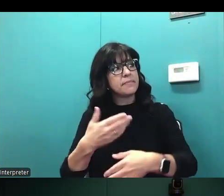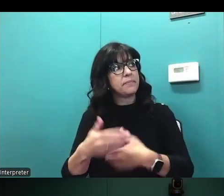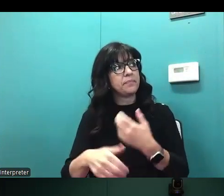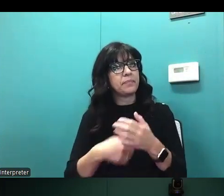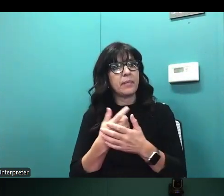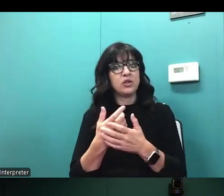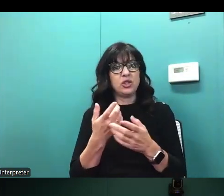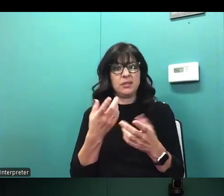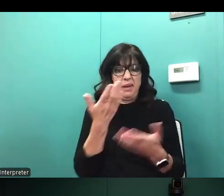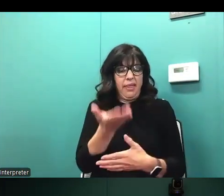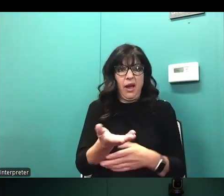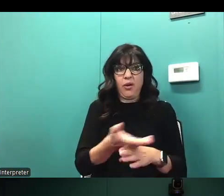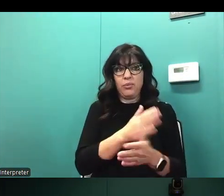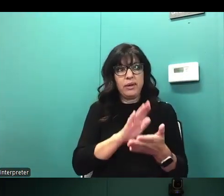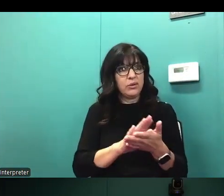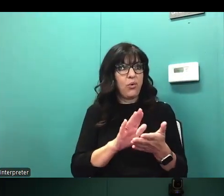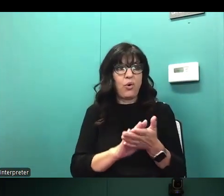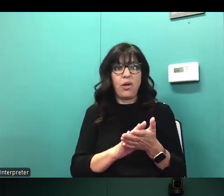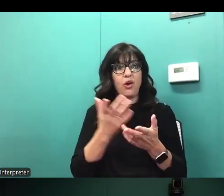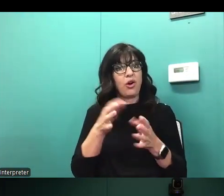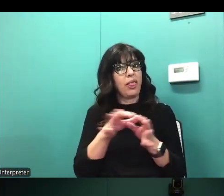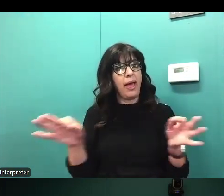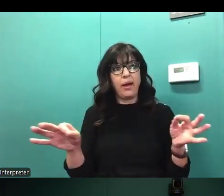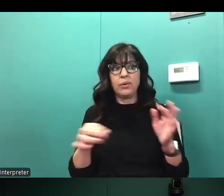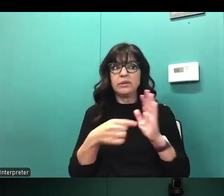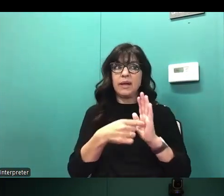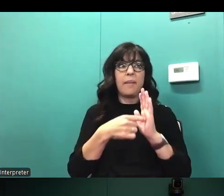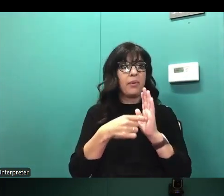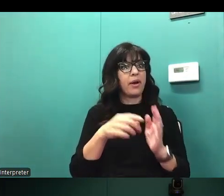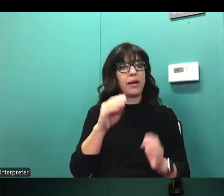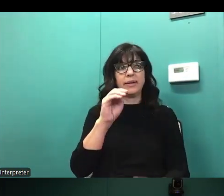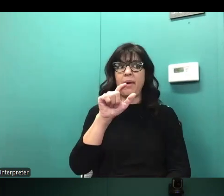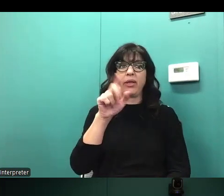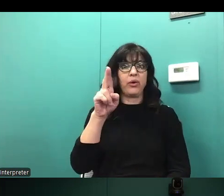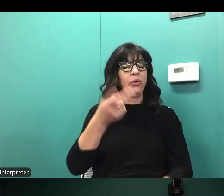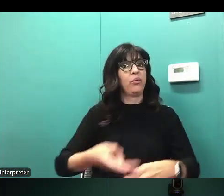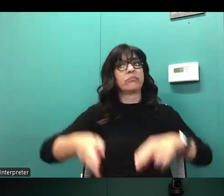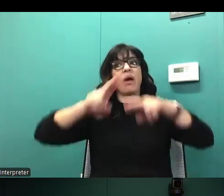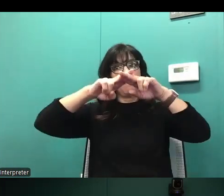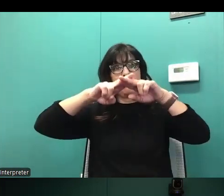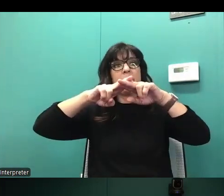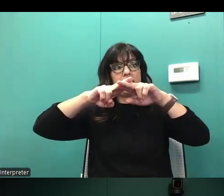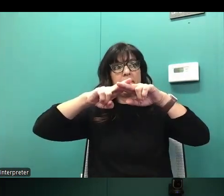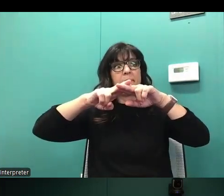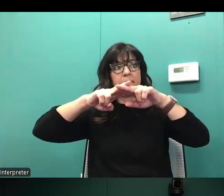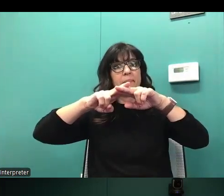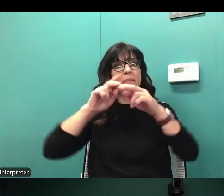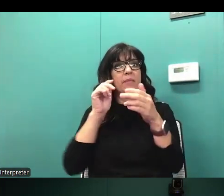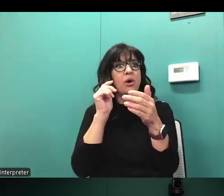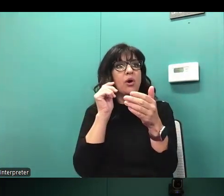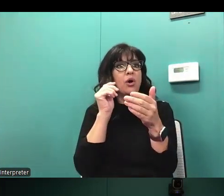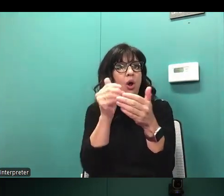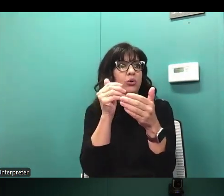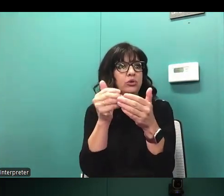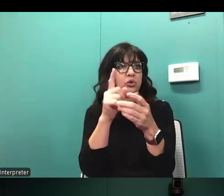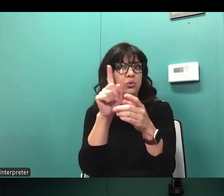just being in preschool and growing like her language samples. I mean, her MLU like went up a ton, close to what it should be. So anyway, just